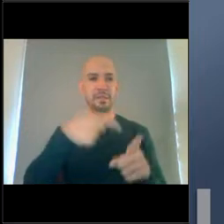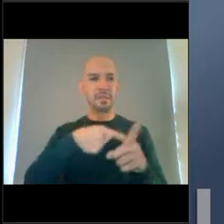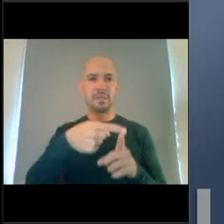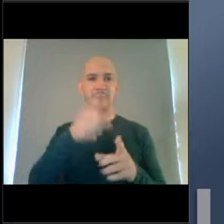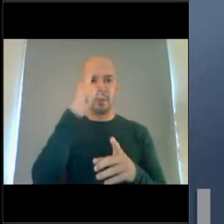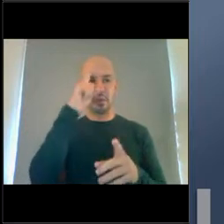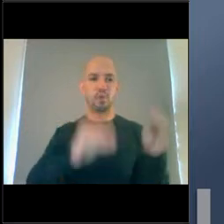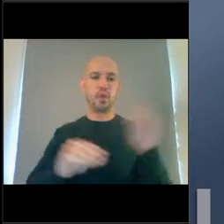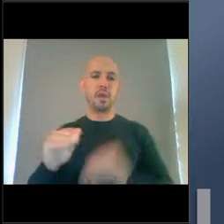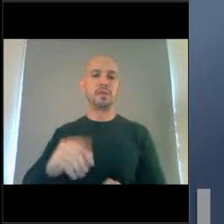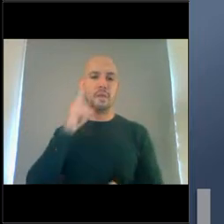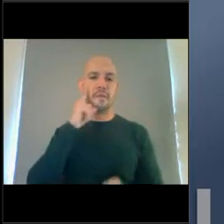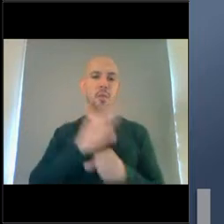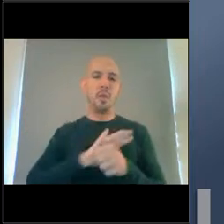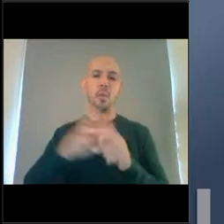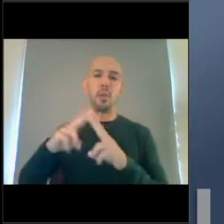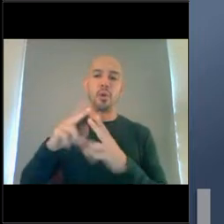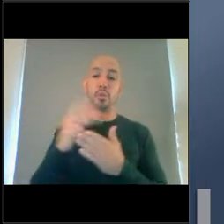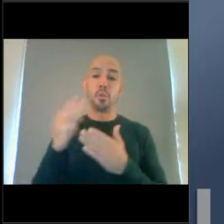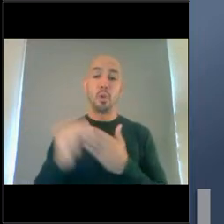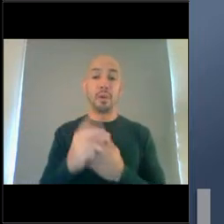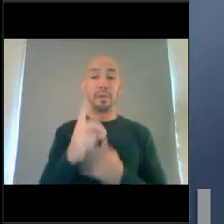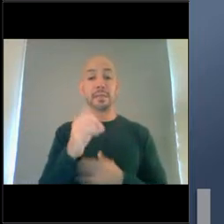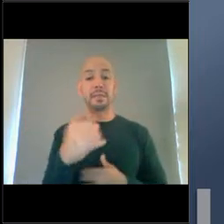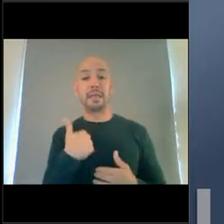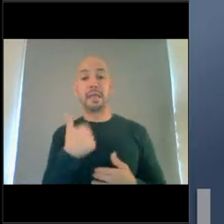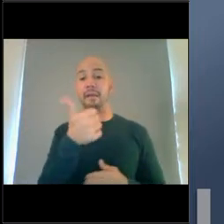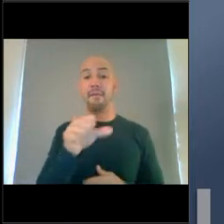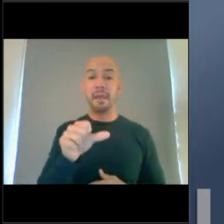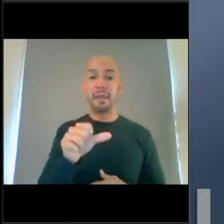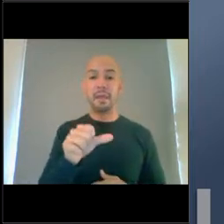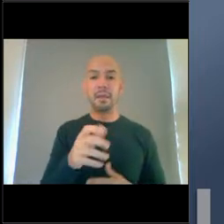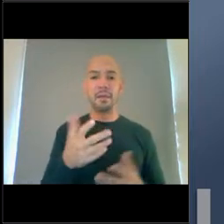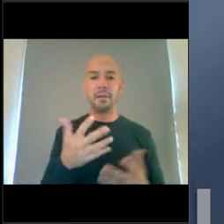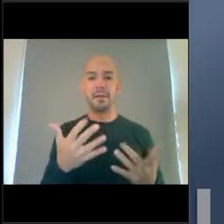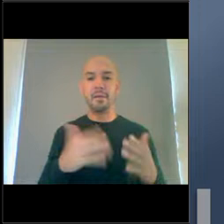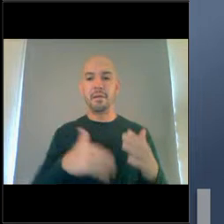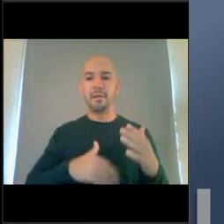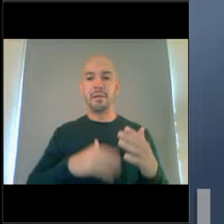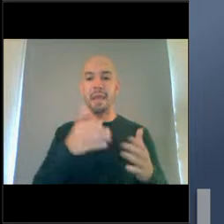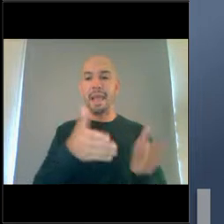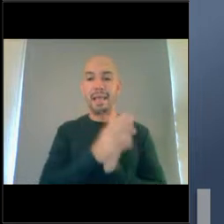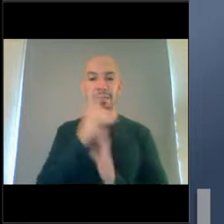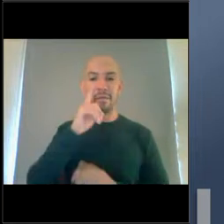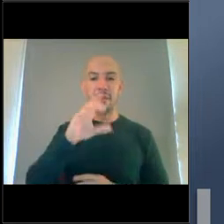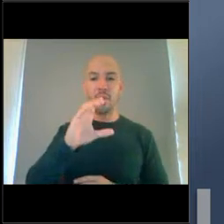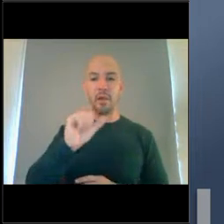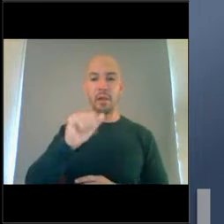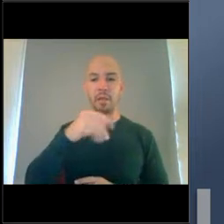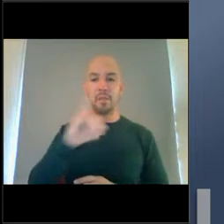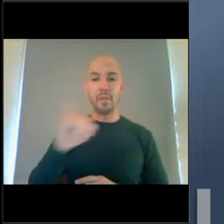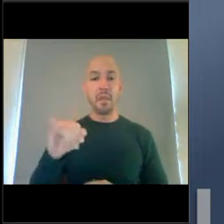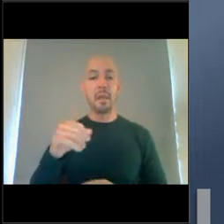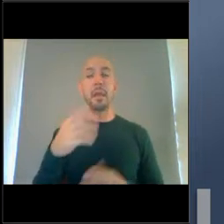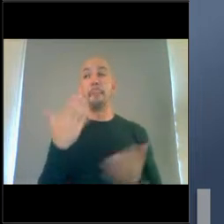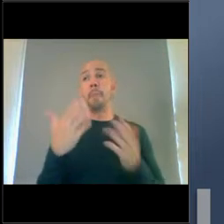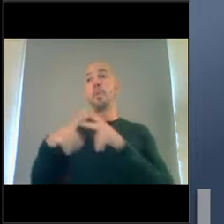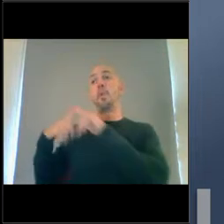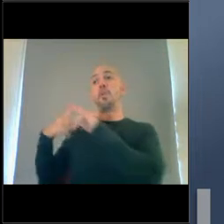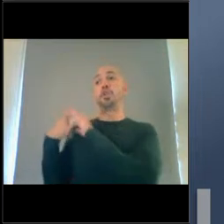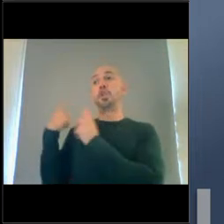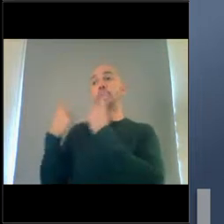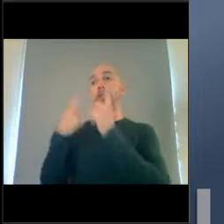local partnership program that had any ask and captive for for us to include in that program it might have been originally considered as